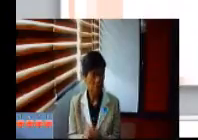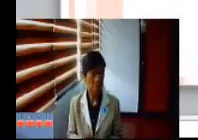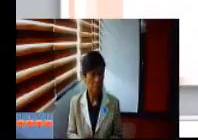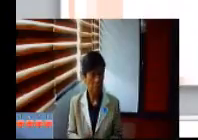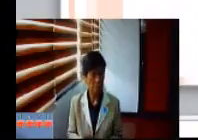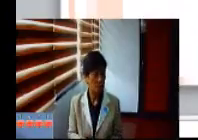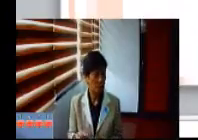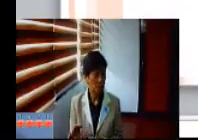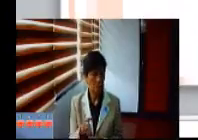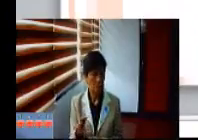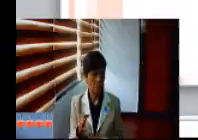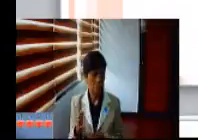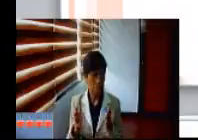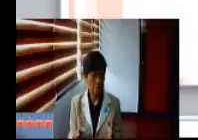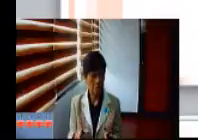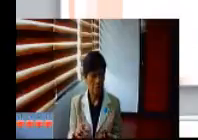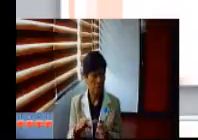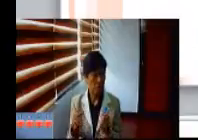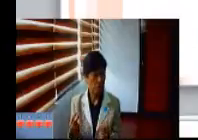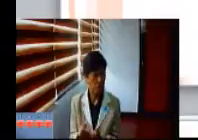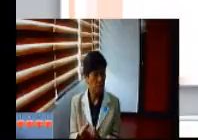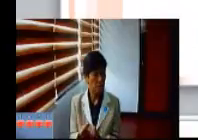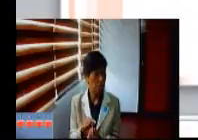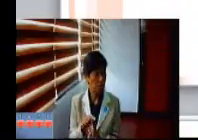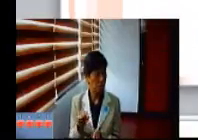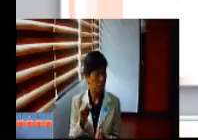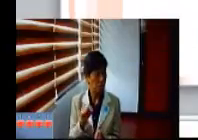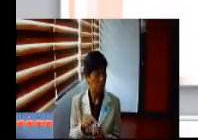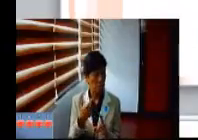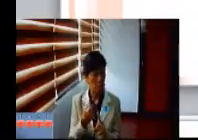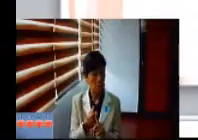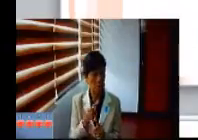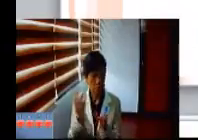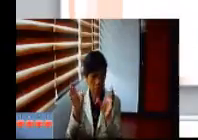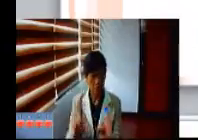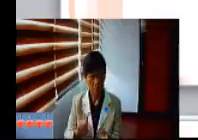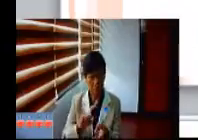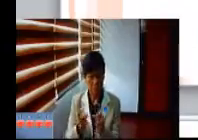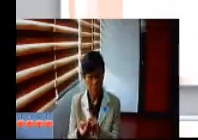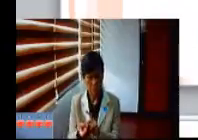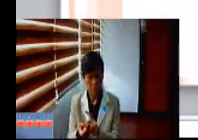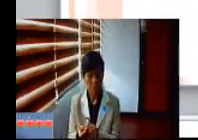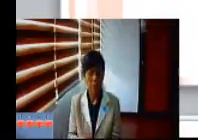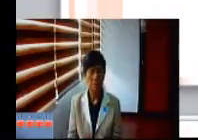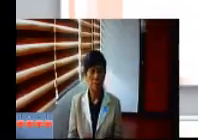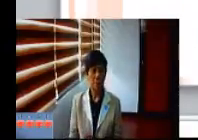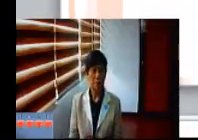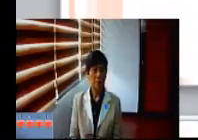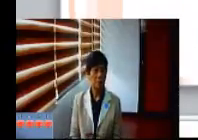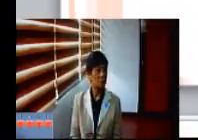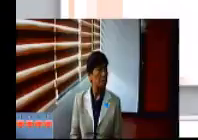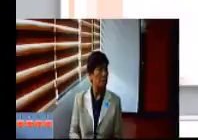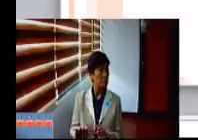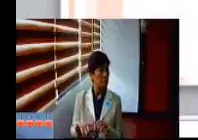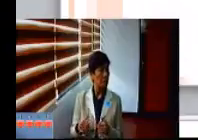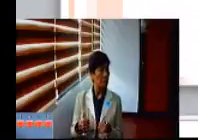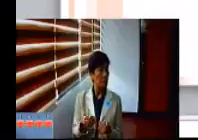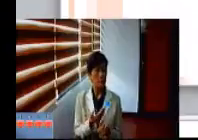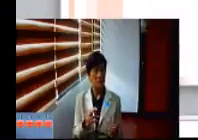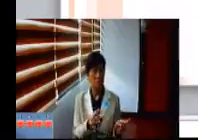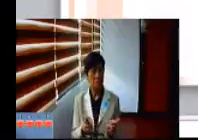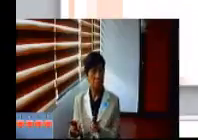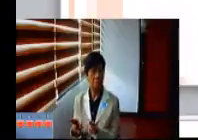fishery sector, in terms of impacts of climate change to them and how they are ready or